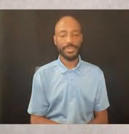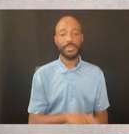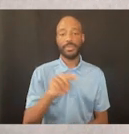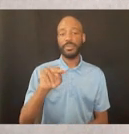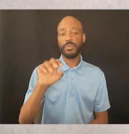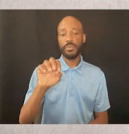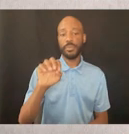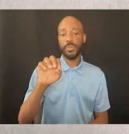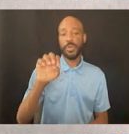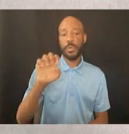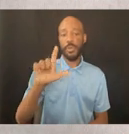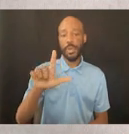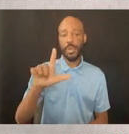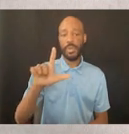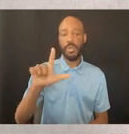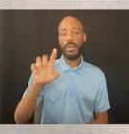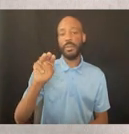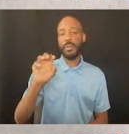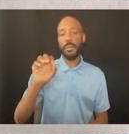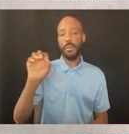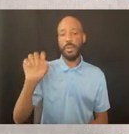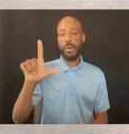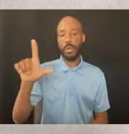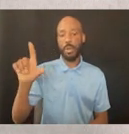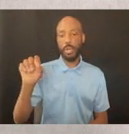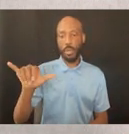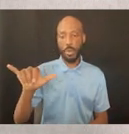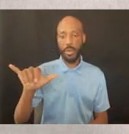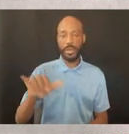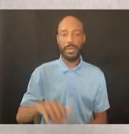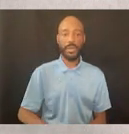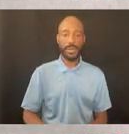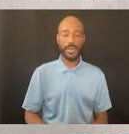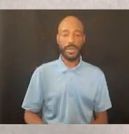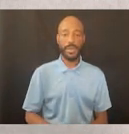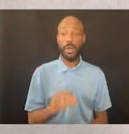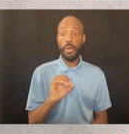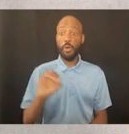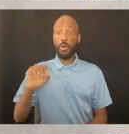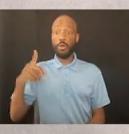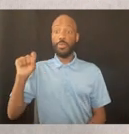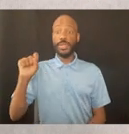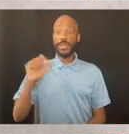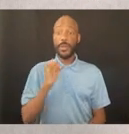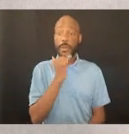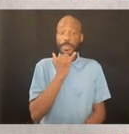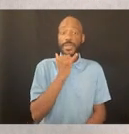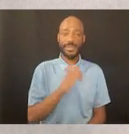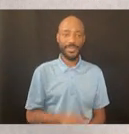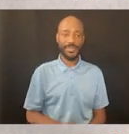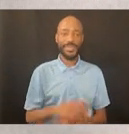Our next artist is Noel Molloy. Oops. This is the Outdoor